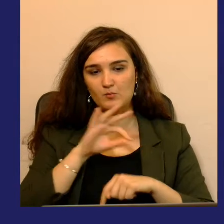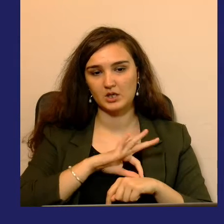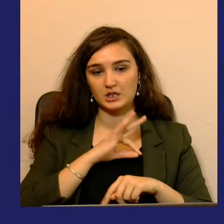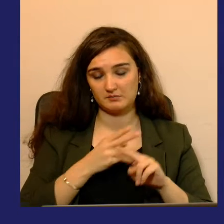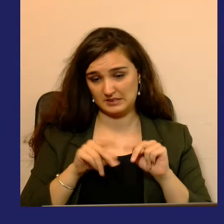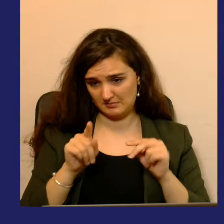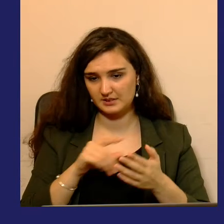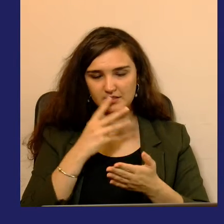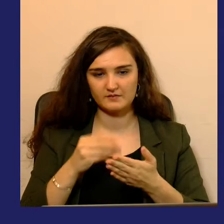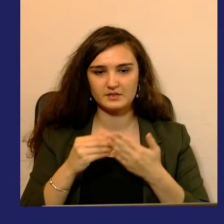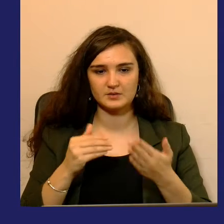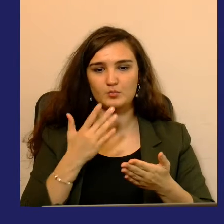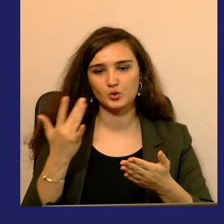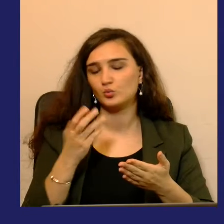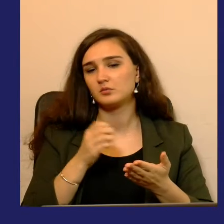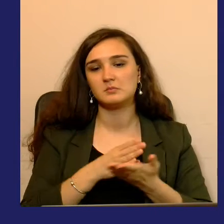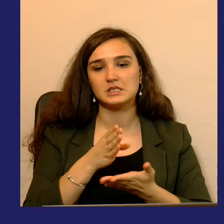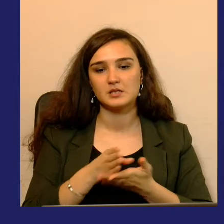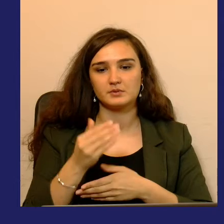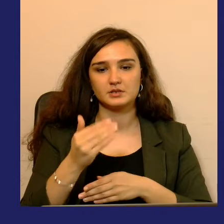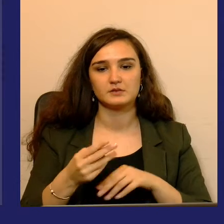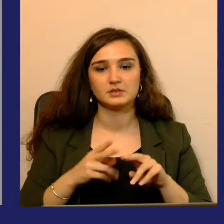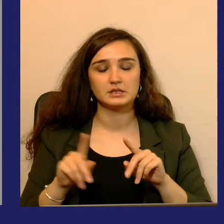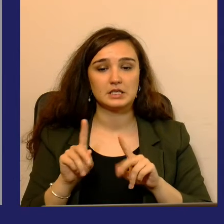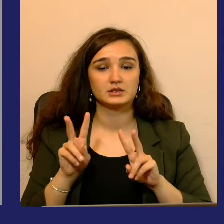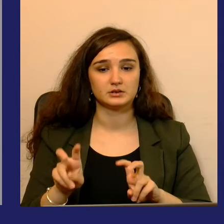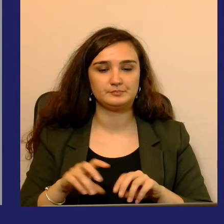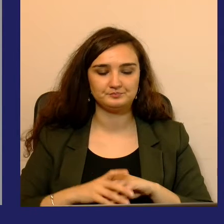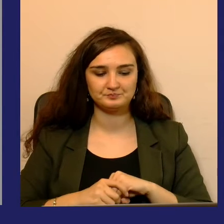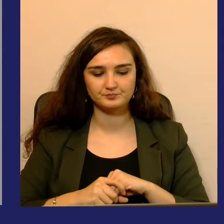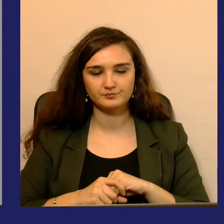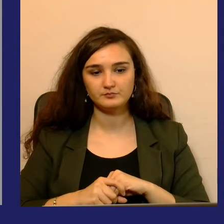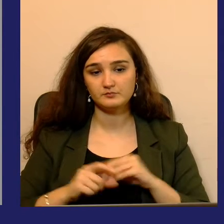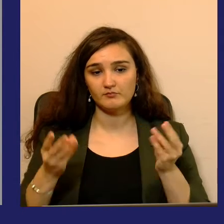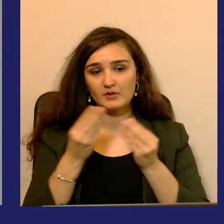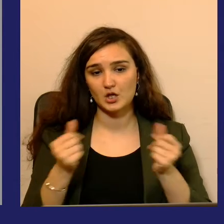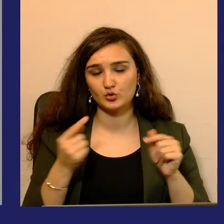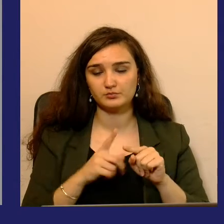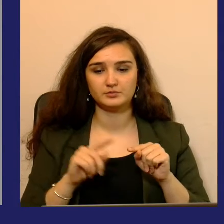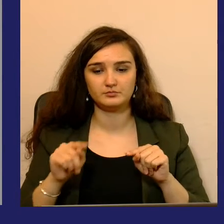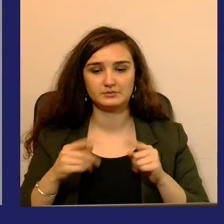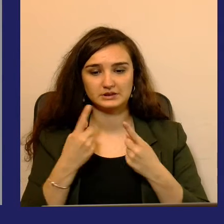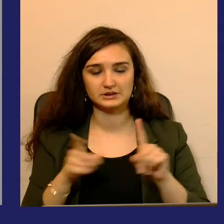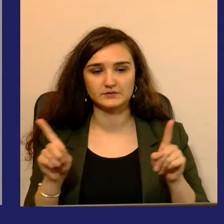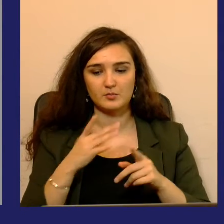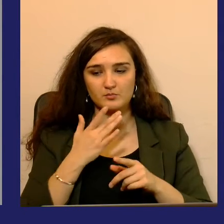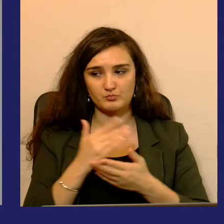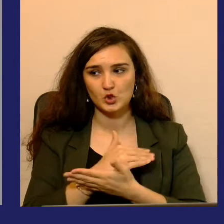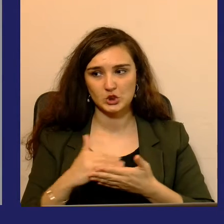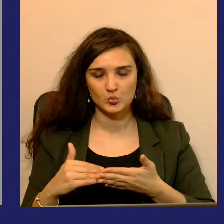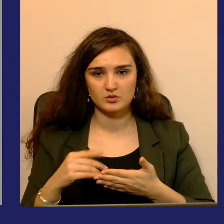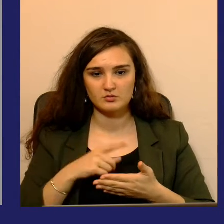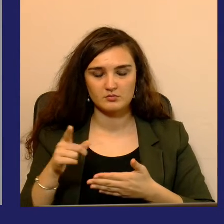the government and the ruling party. With a history of abuse of